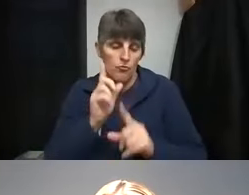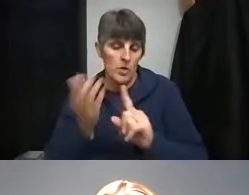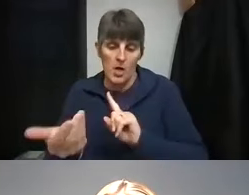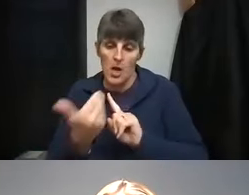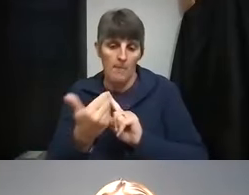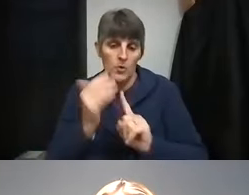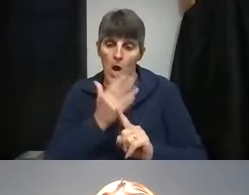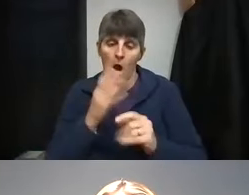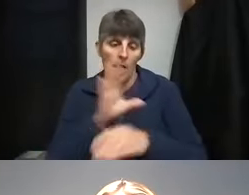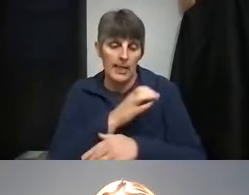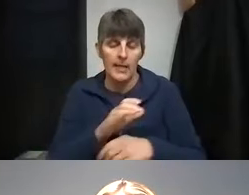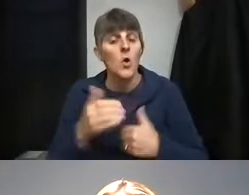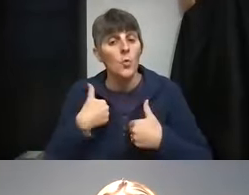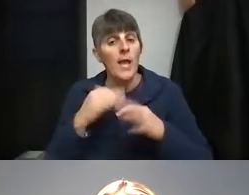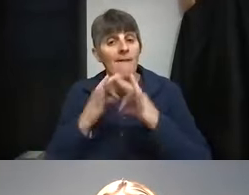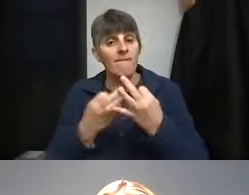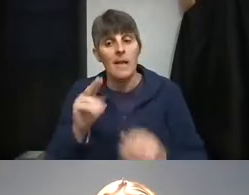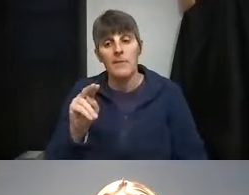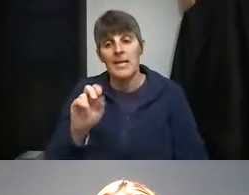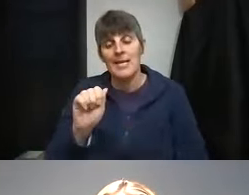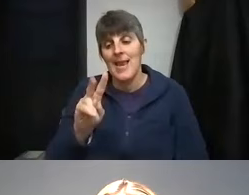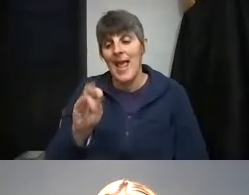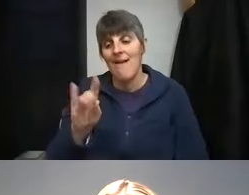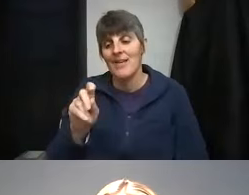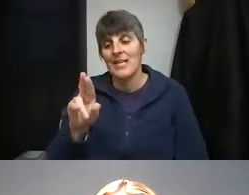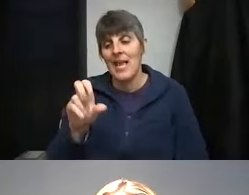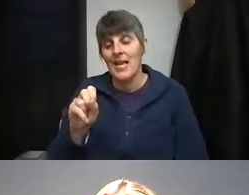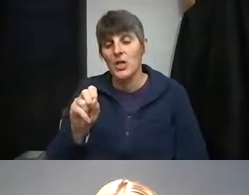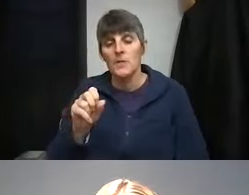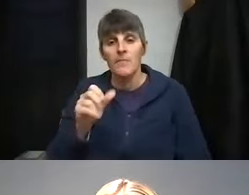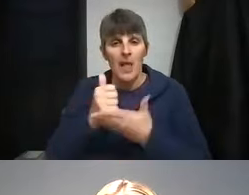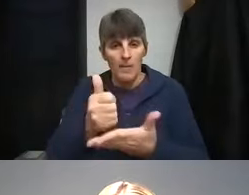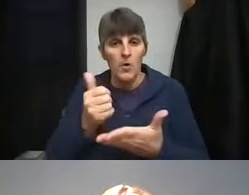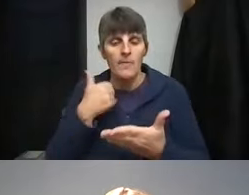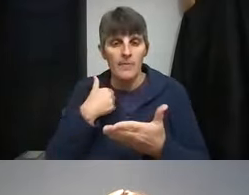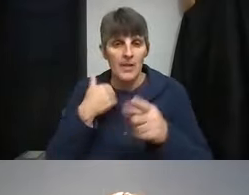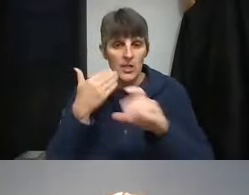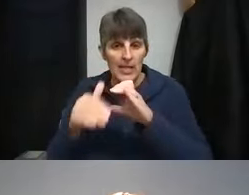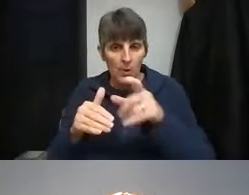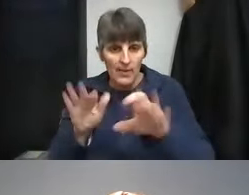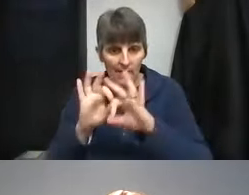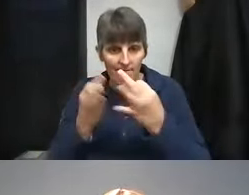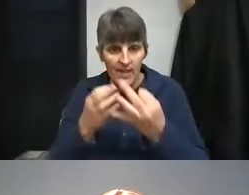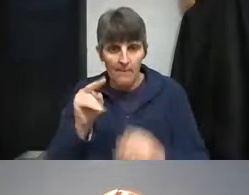clinic, we have family navigators. They have an email that's right there,